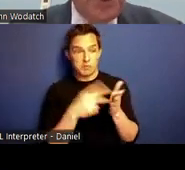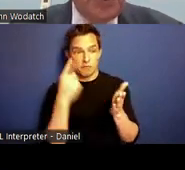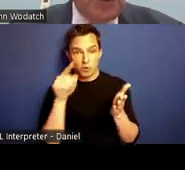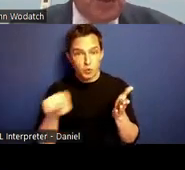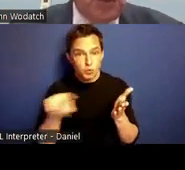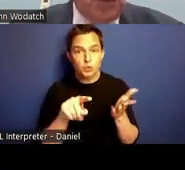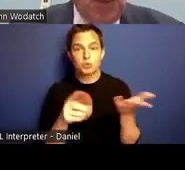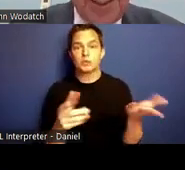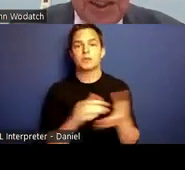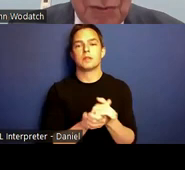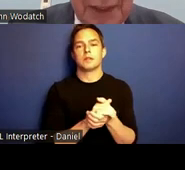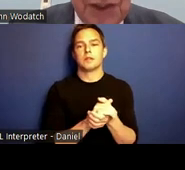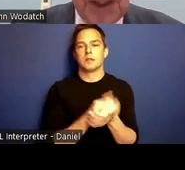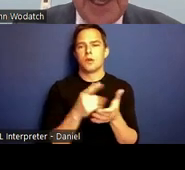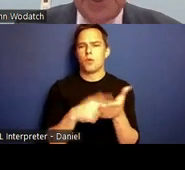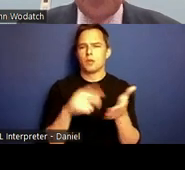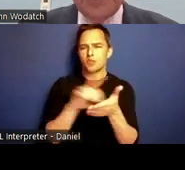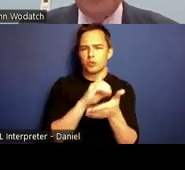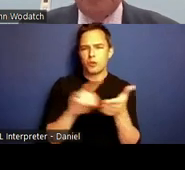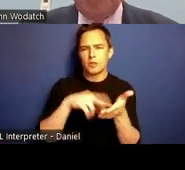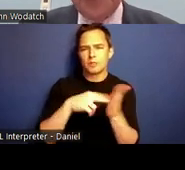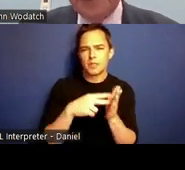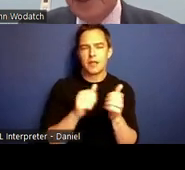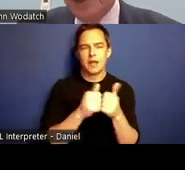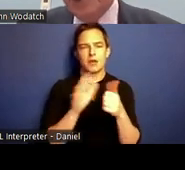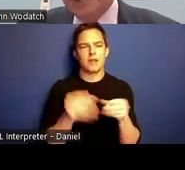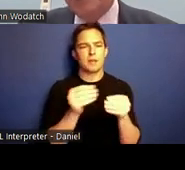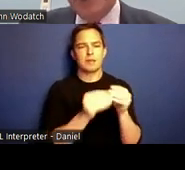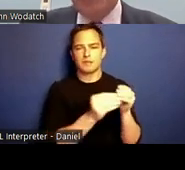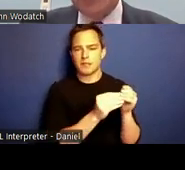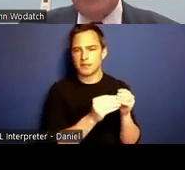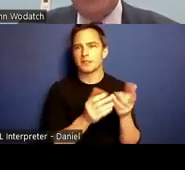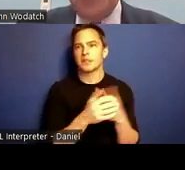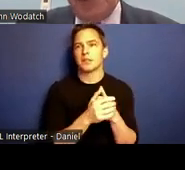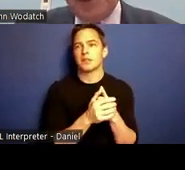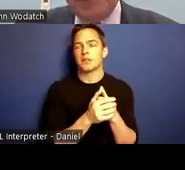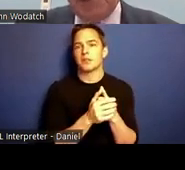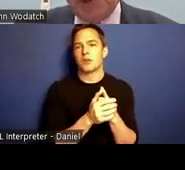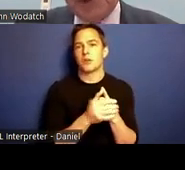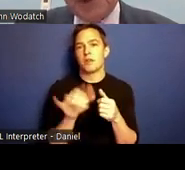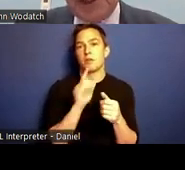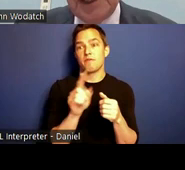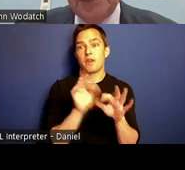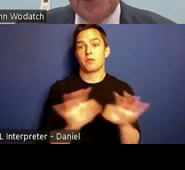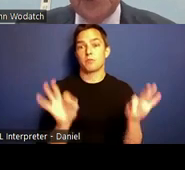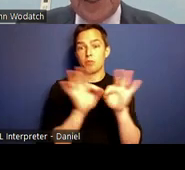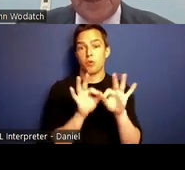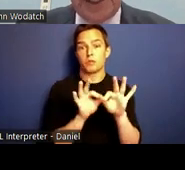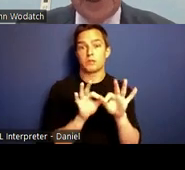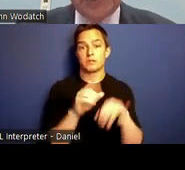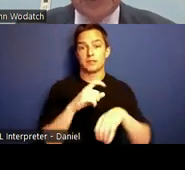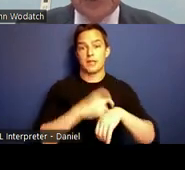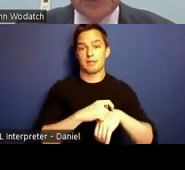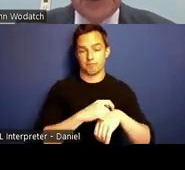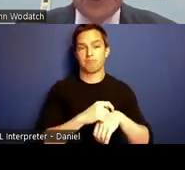know, what is discrimination? How can it be remedied? And it was a very important period of time.